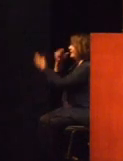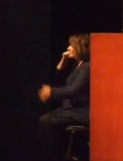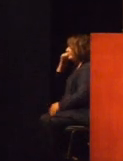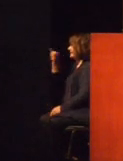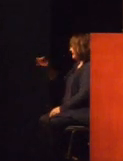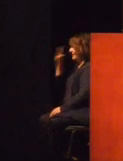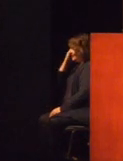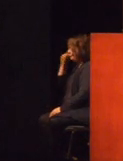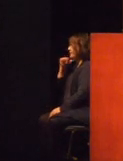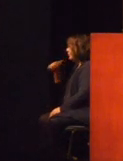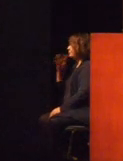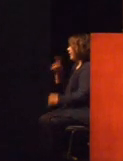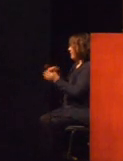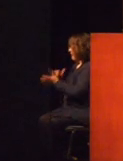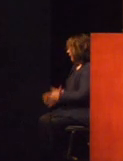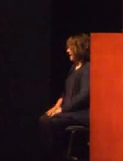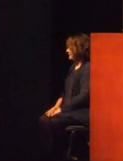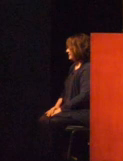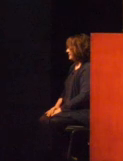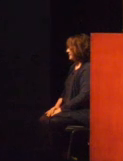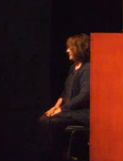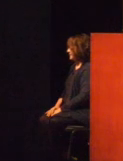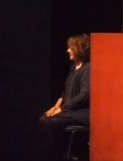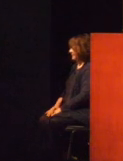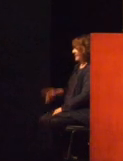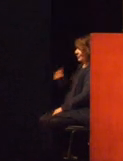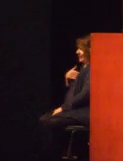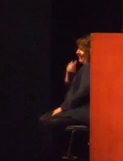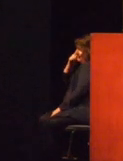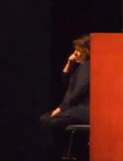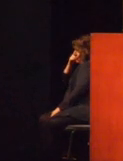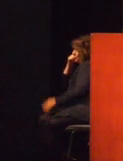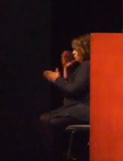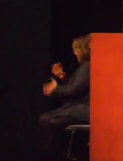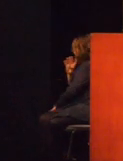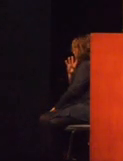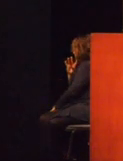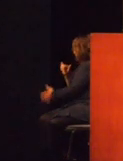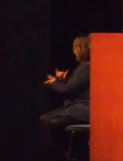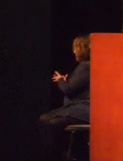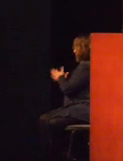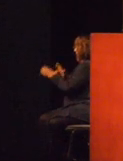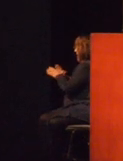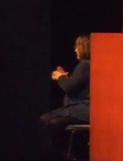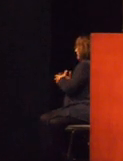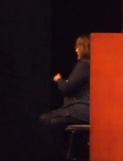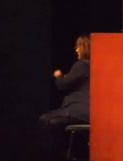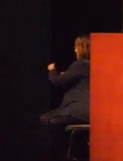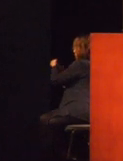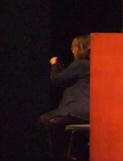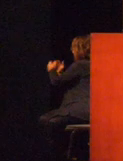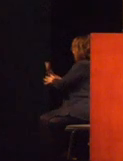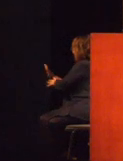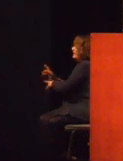don't talk about race. And so there's racist talk, which actively perpetuates racial hierarchies. But then there's